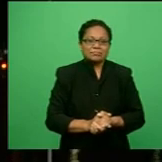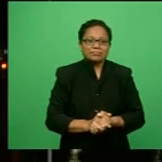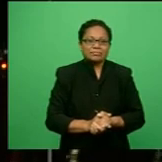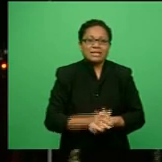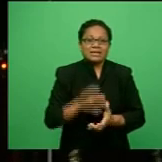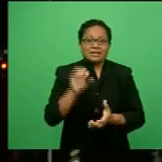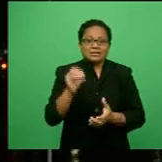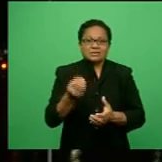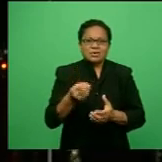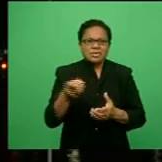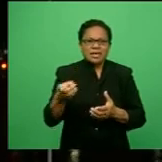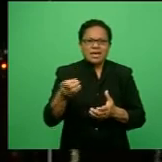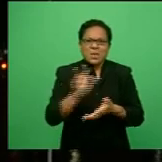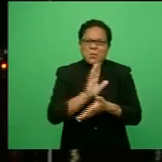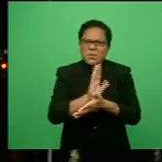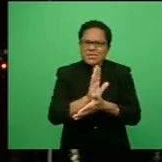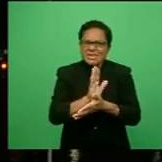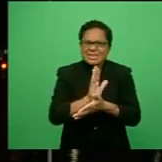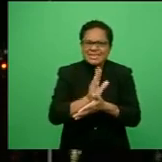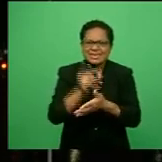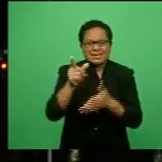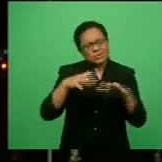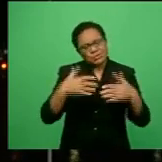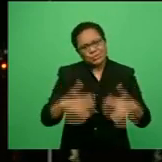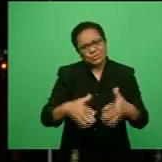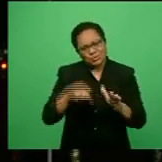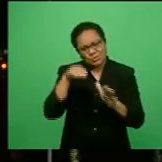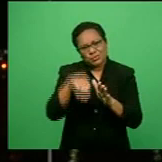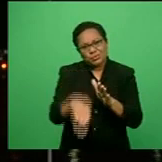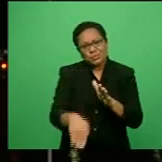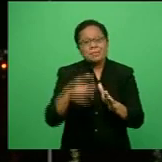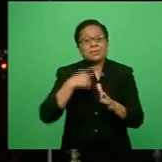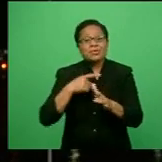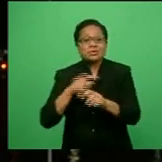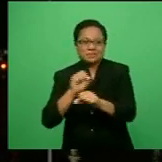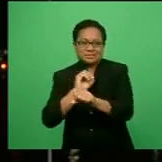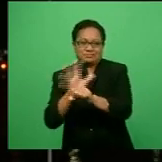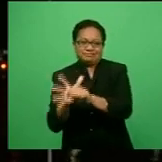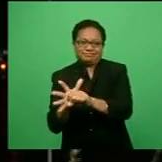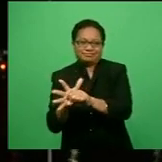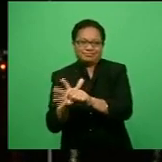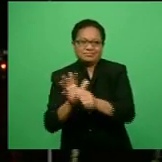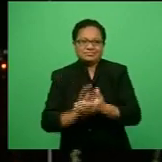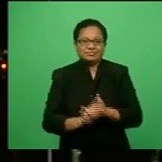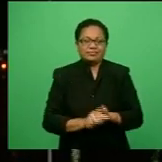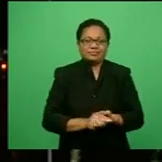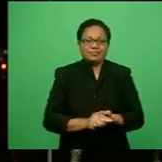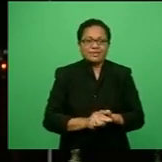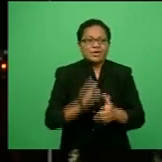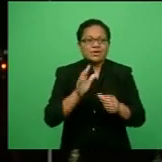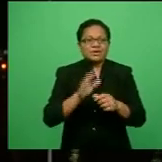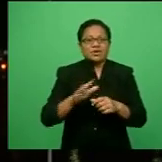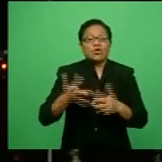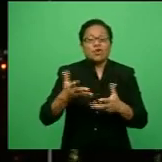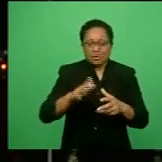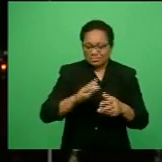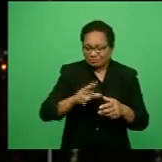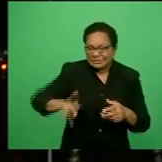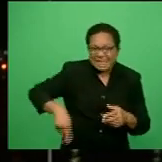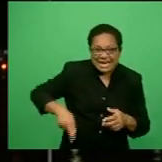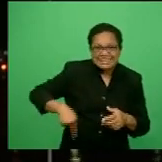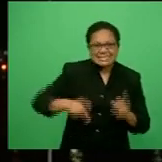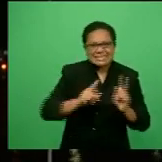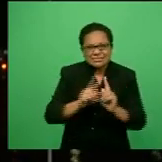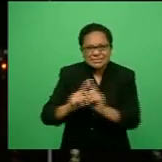industry has suffered a major setback this year due to the coronavirus pandemic. In an effort to unite the dancers and performers,